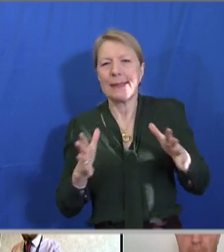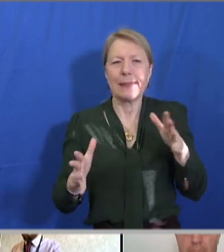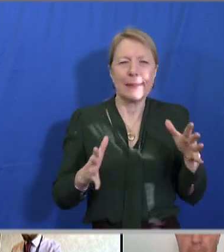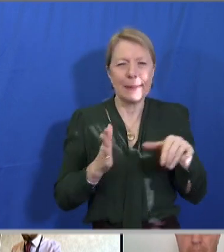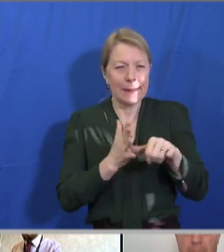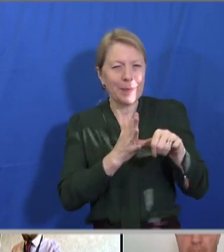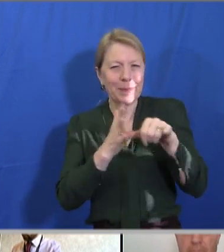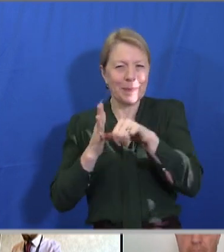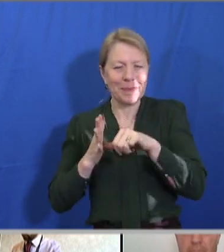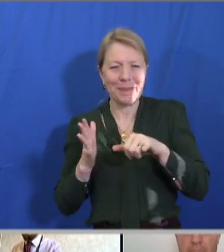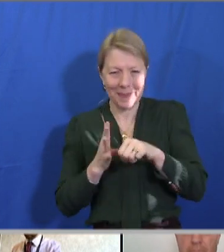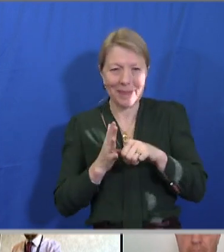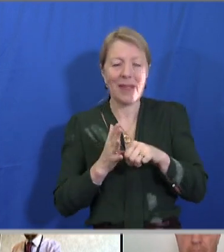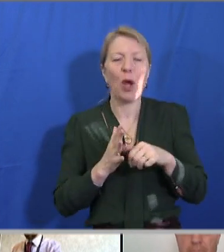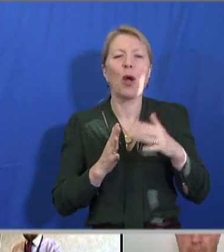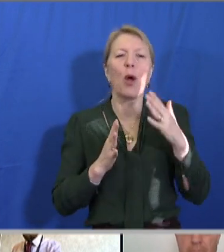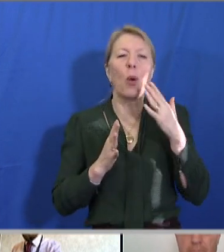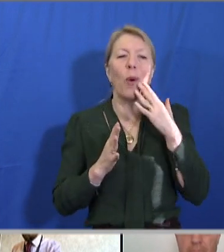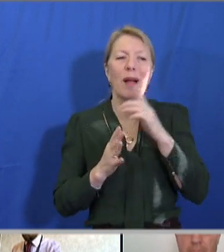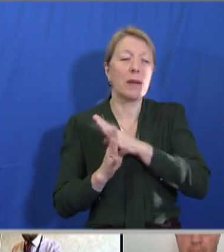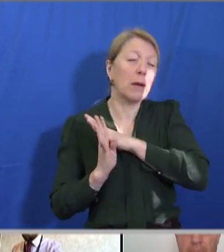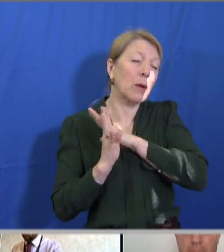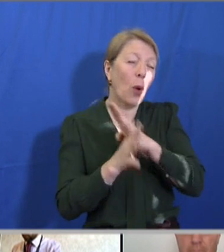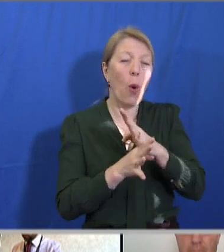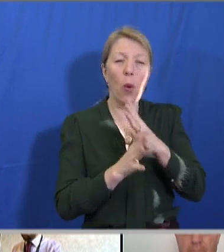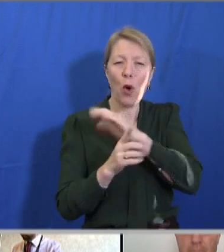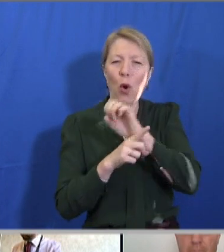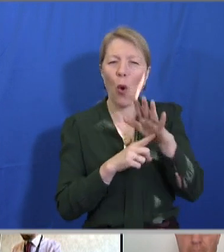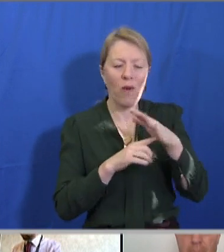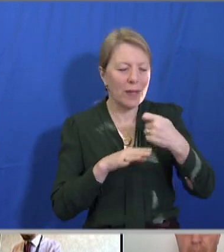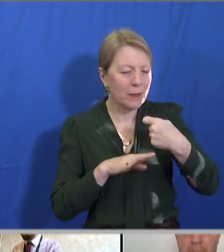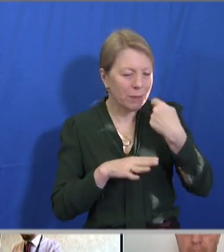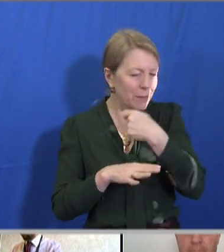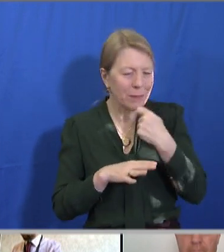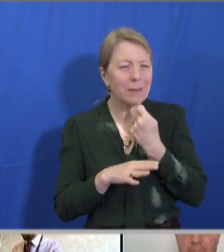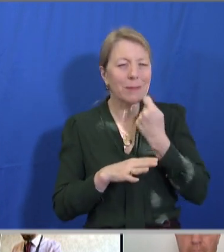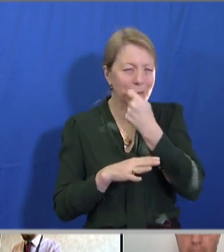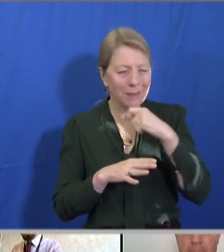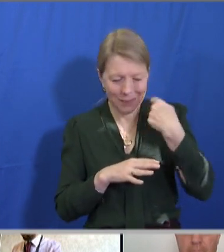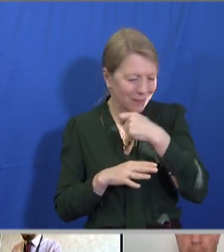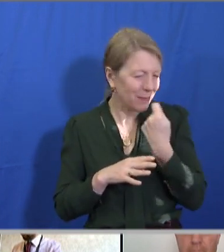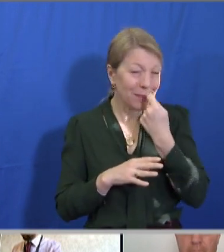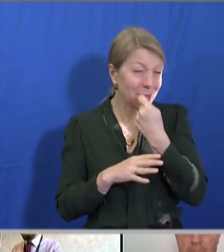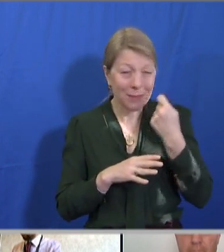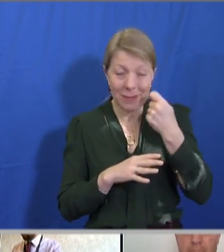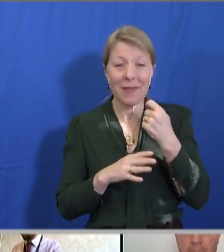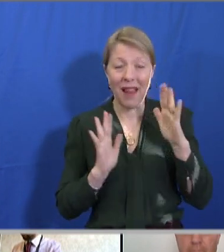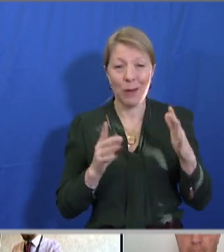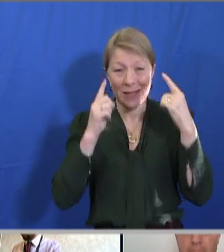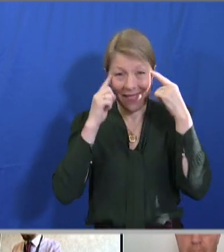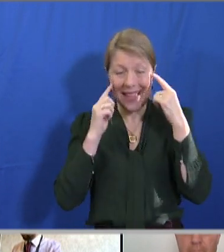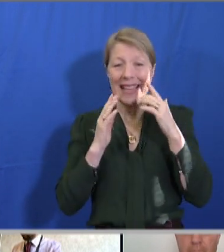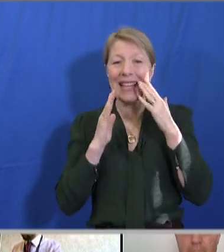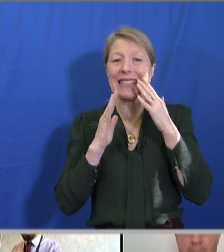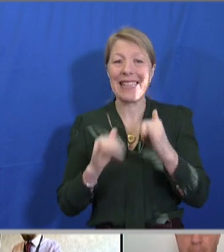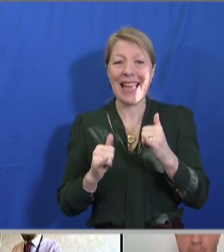facilities for testing, they're accessible to everyone, and not just in regards to how the tests are carried out, but where they're carried out.